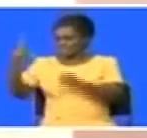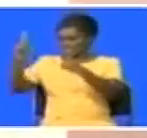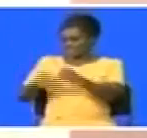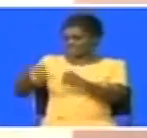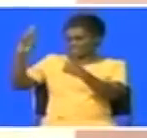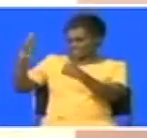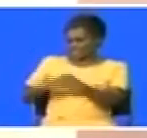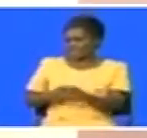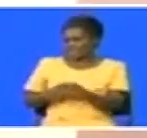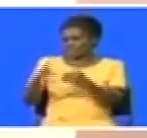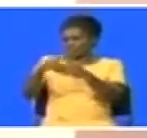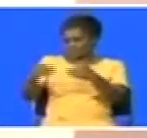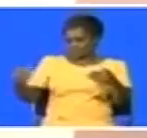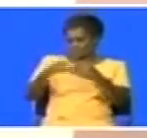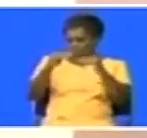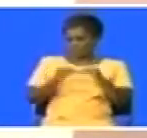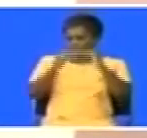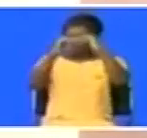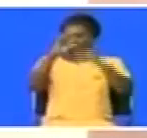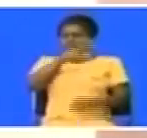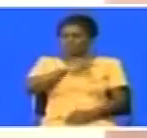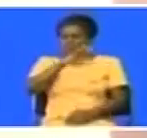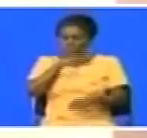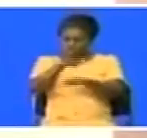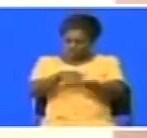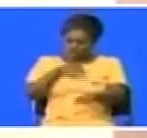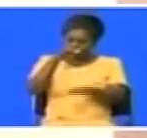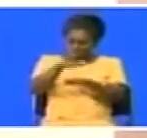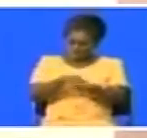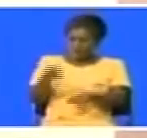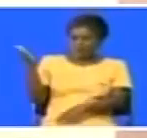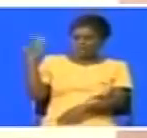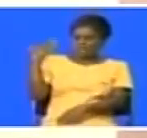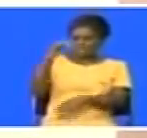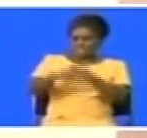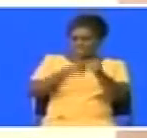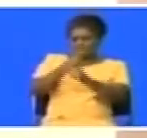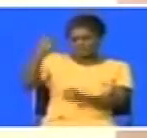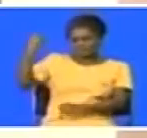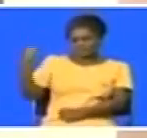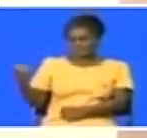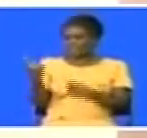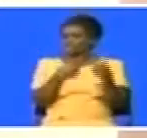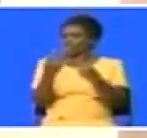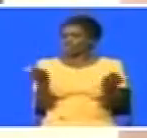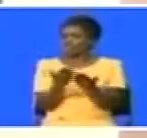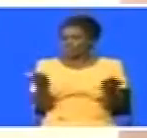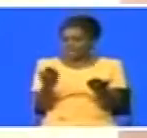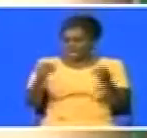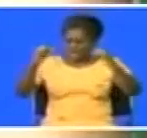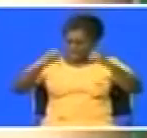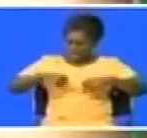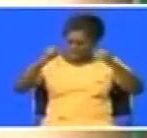$361 million, with a track record of increasing profits gradually over the past 5 years. Speaking at the signing